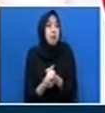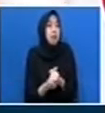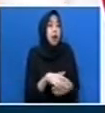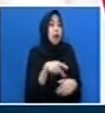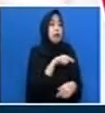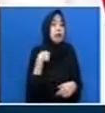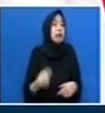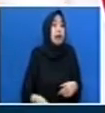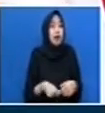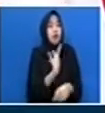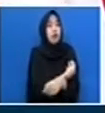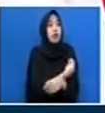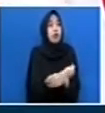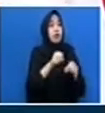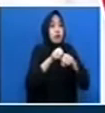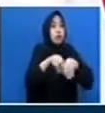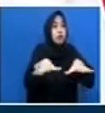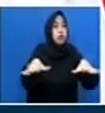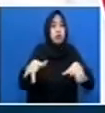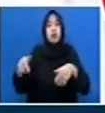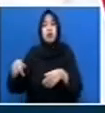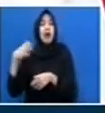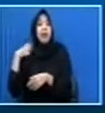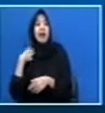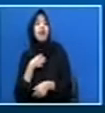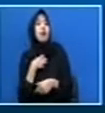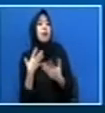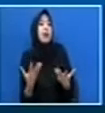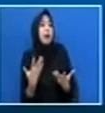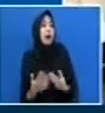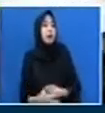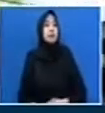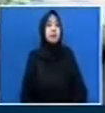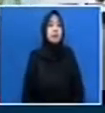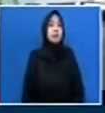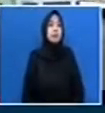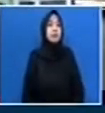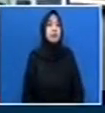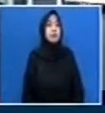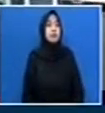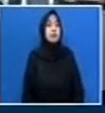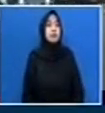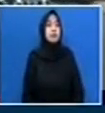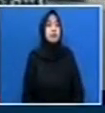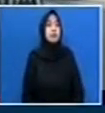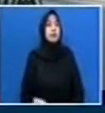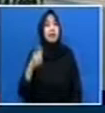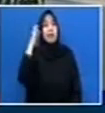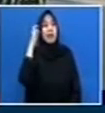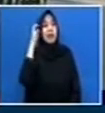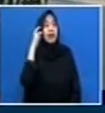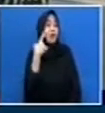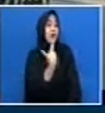can I say, Chinese vaccine diplomacy? Well, I think the United States believes that we shouldn't dole out doses